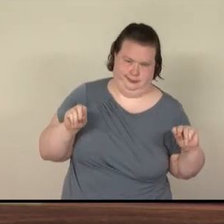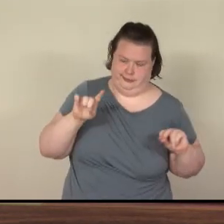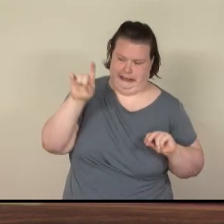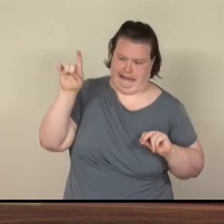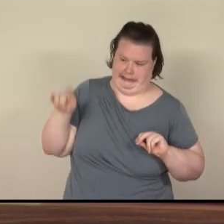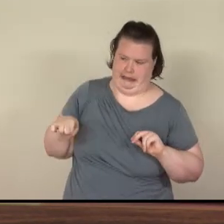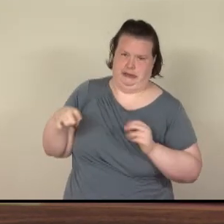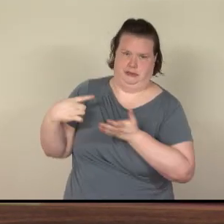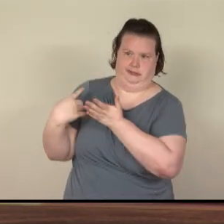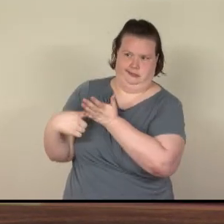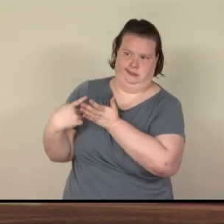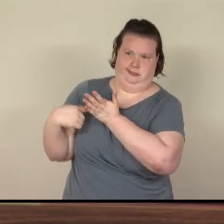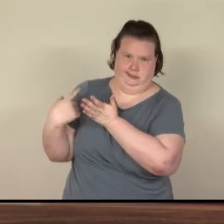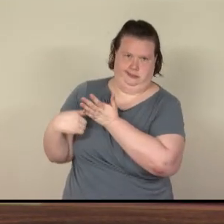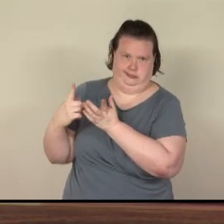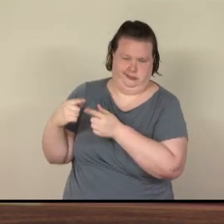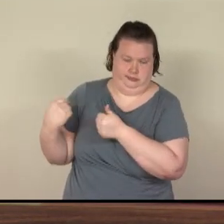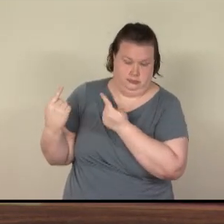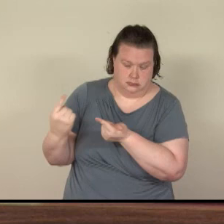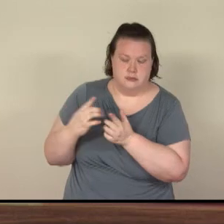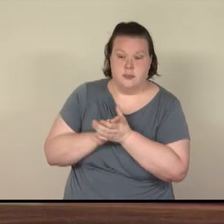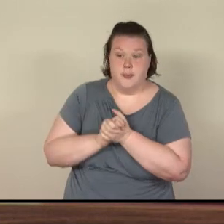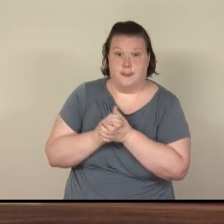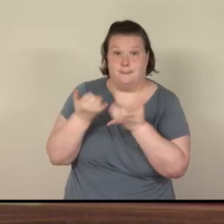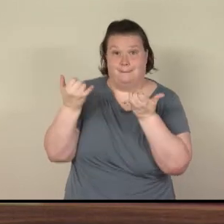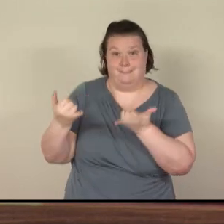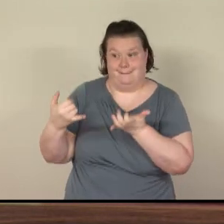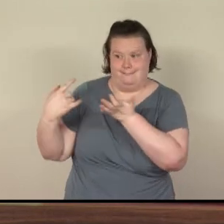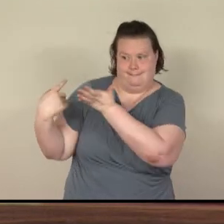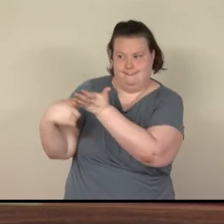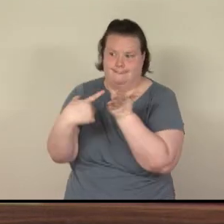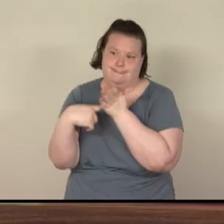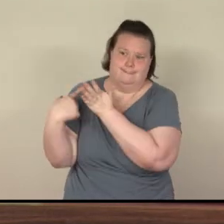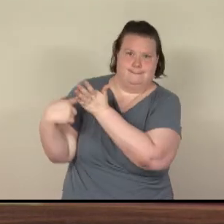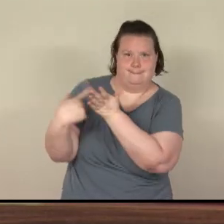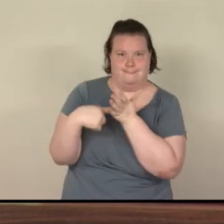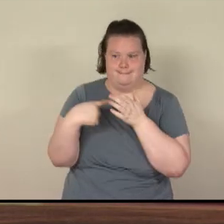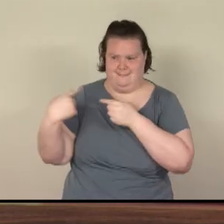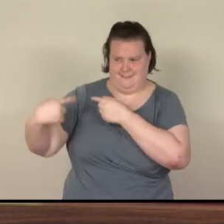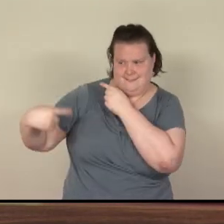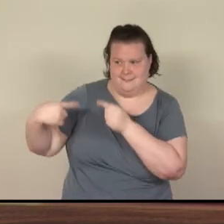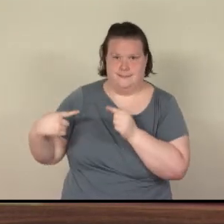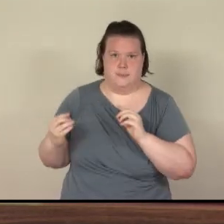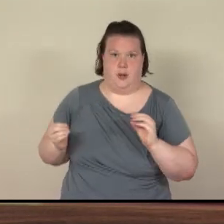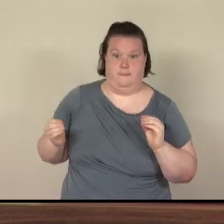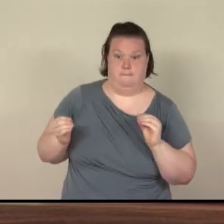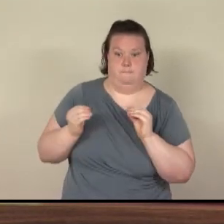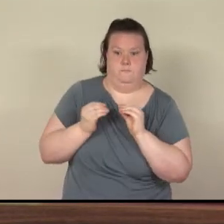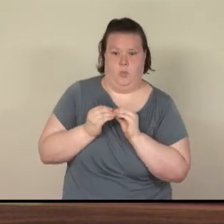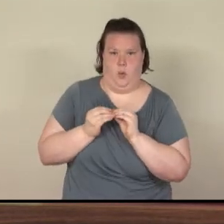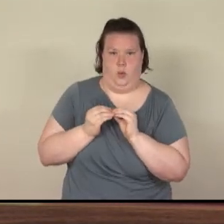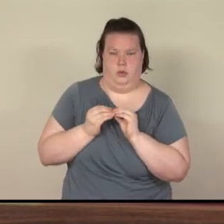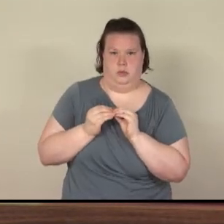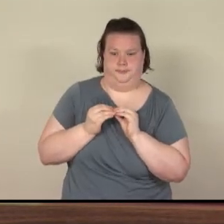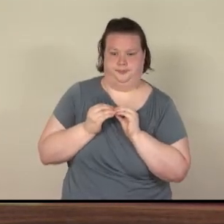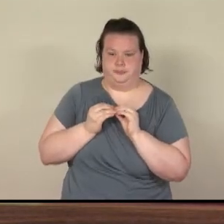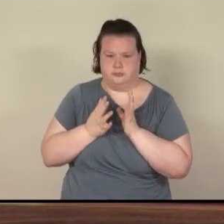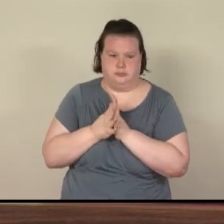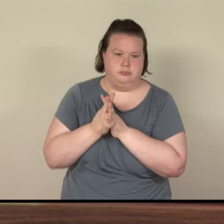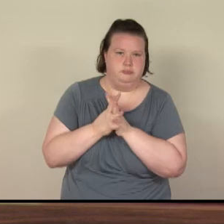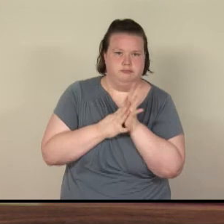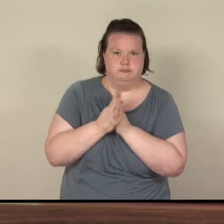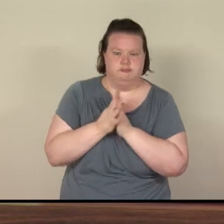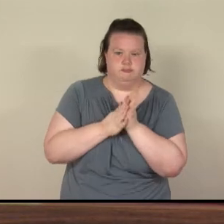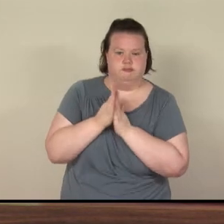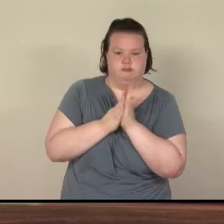certainly a topic that is being debated and discussed, I think, much more aggressively than sometimes in the